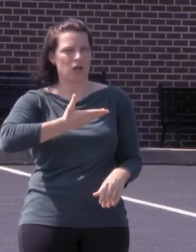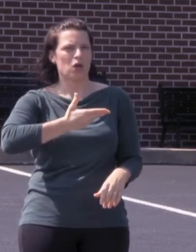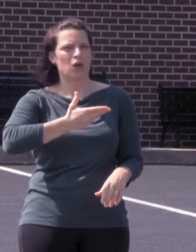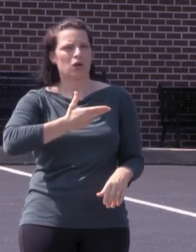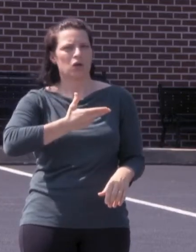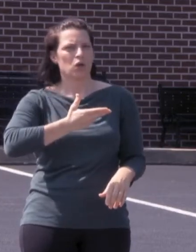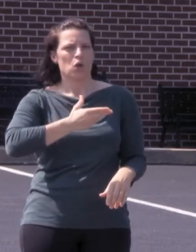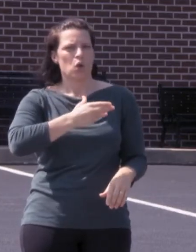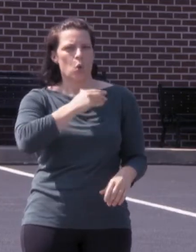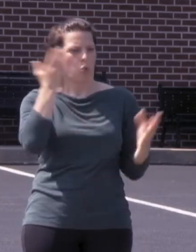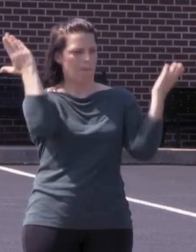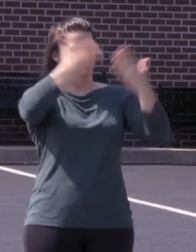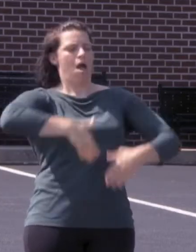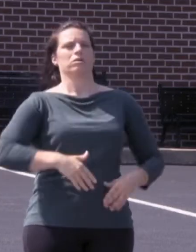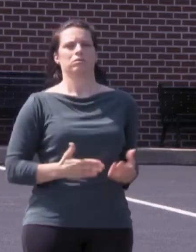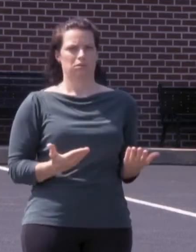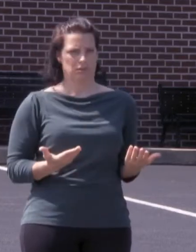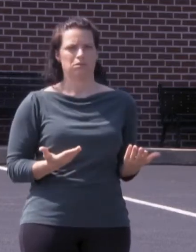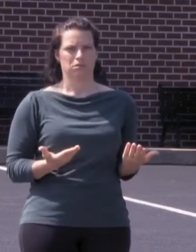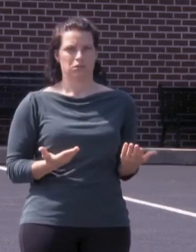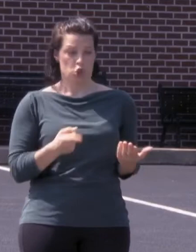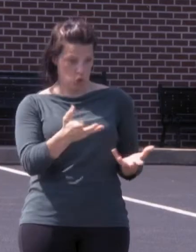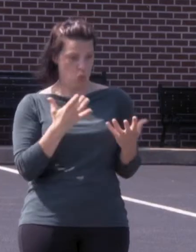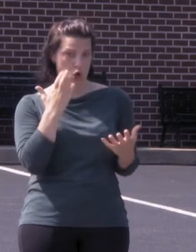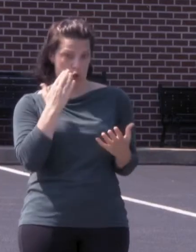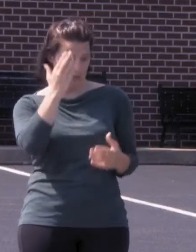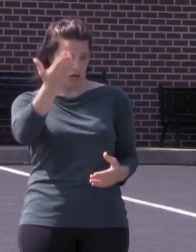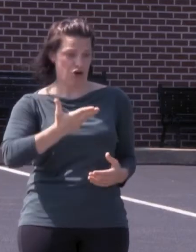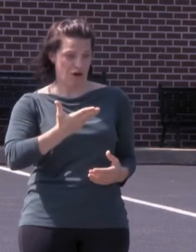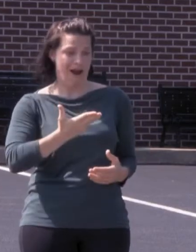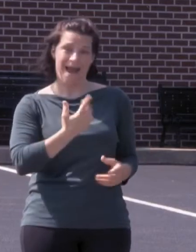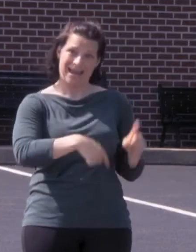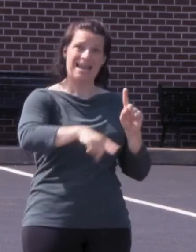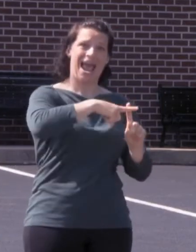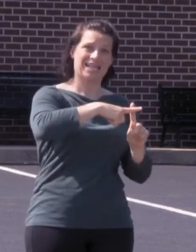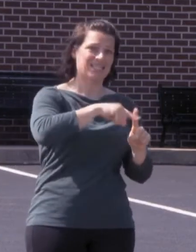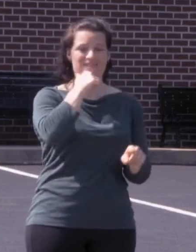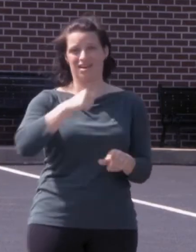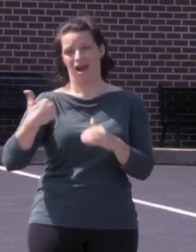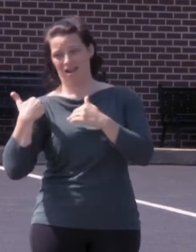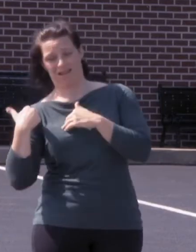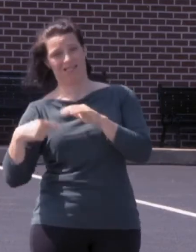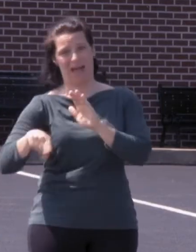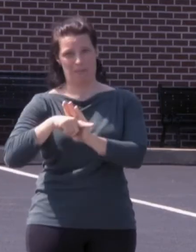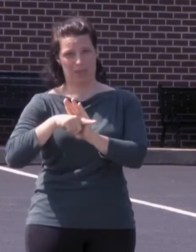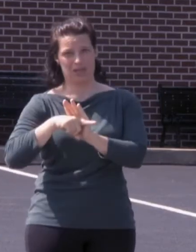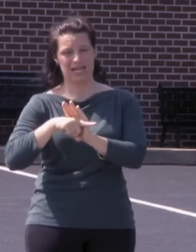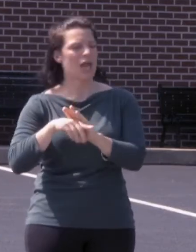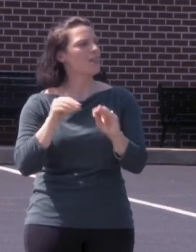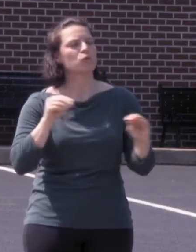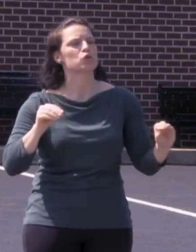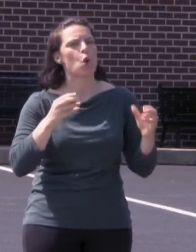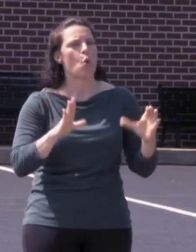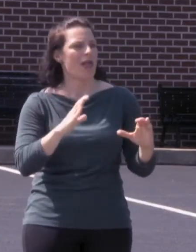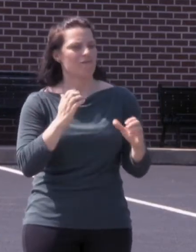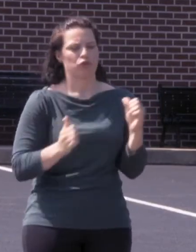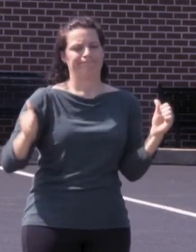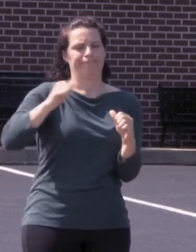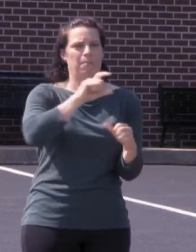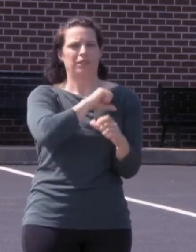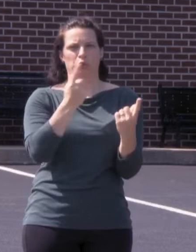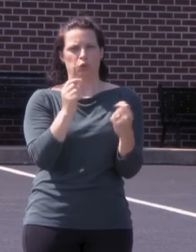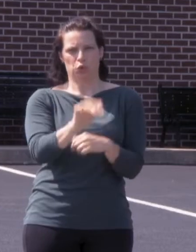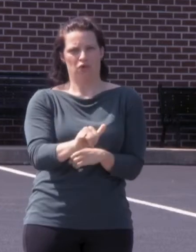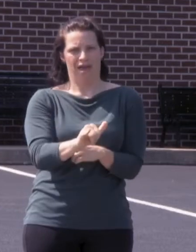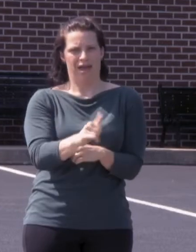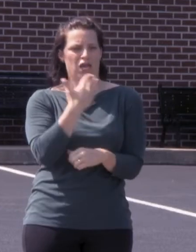flying blind. You want to know that you're hiring an asset and not a liability, and there was no way for chiefs of police to do that